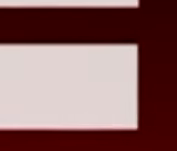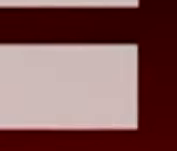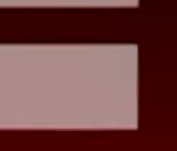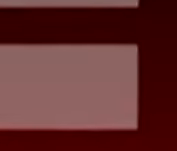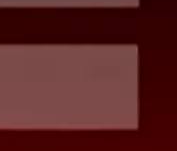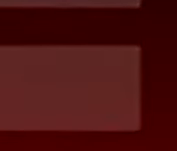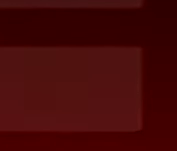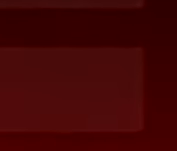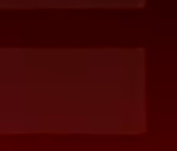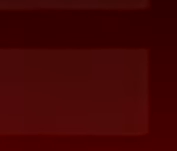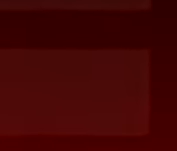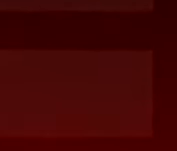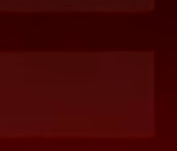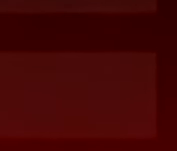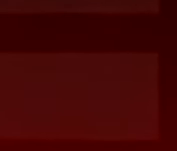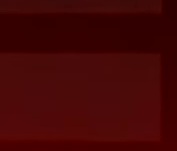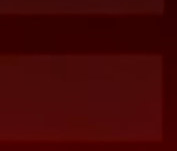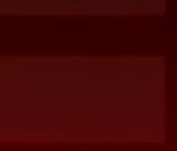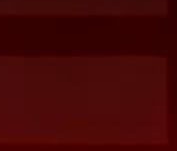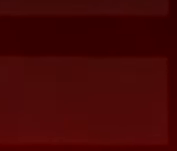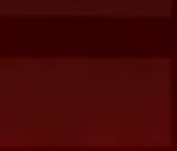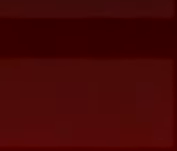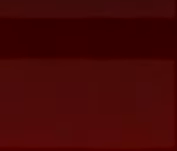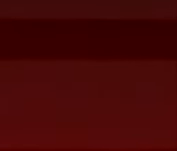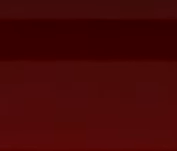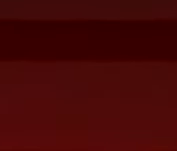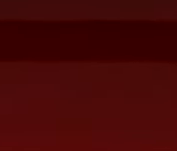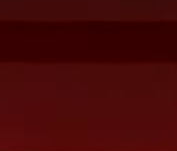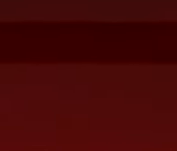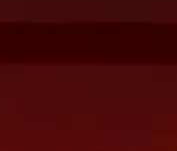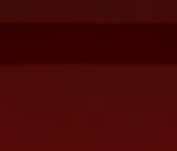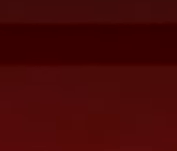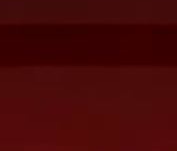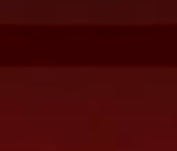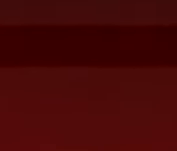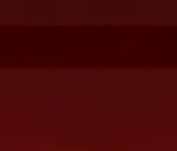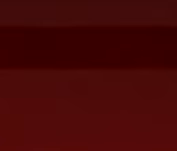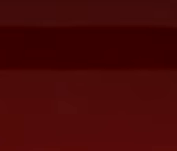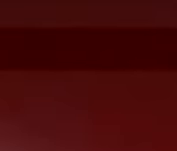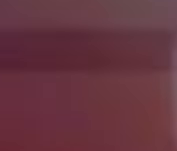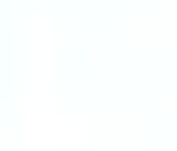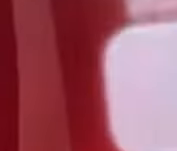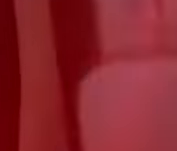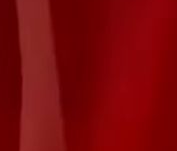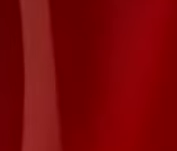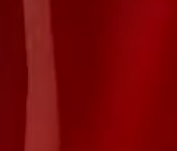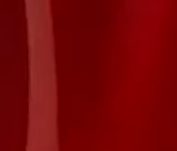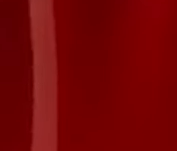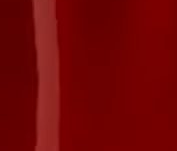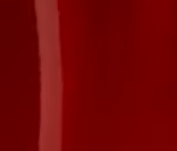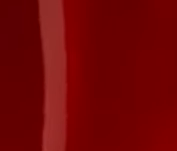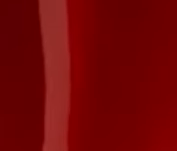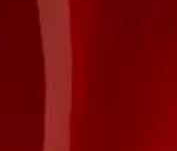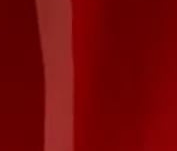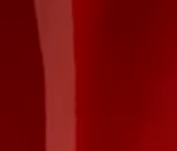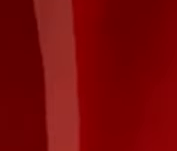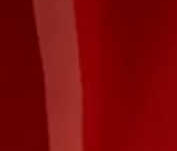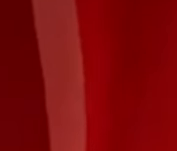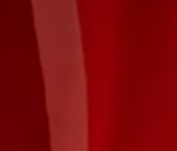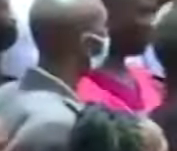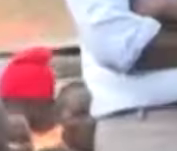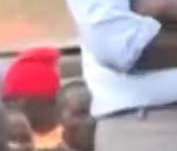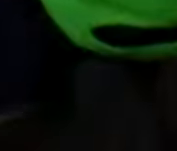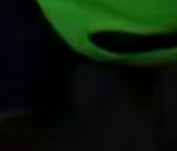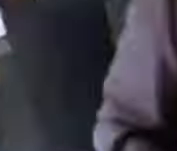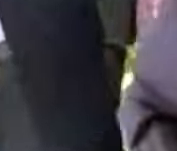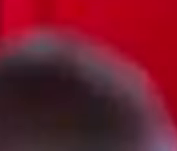Kenya Decides. This and every Tuesday from 10 p.m. on KBC Channel 1 as we unpack elections 2022 with